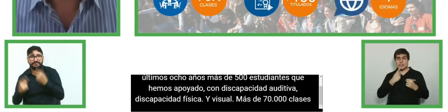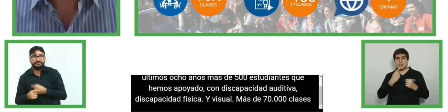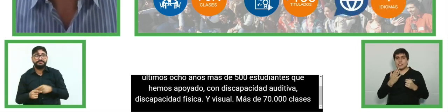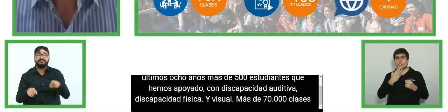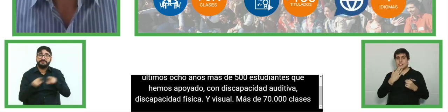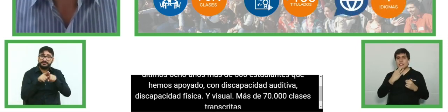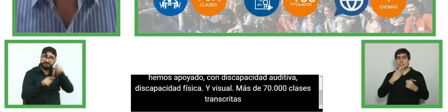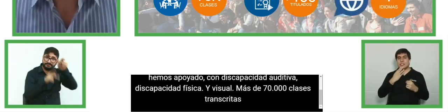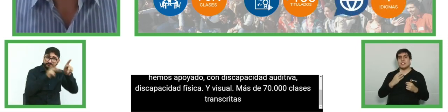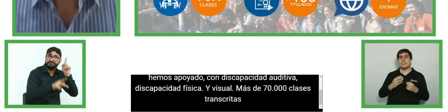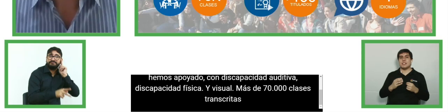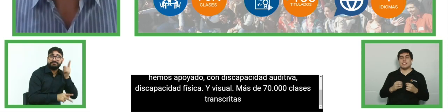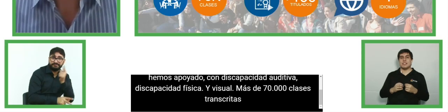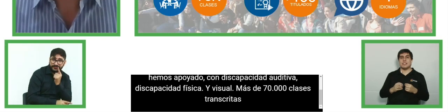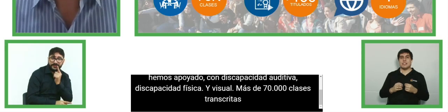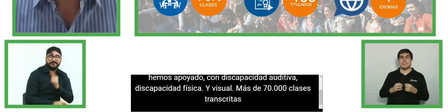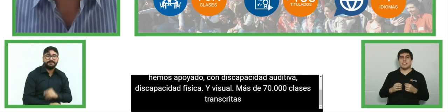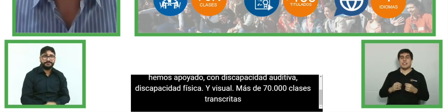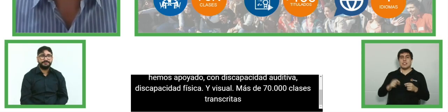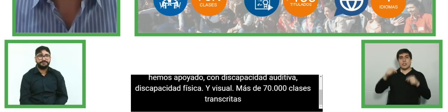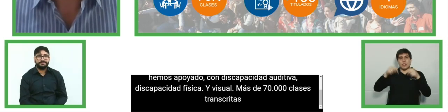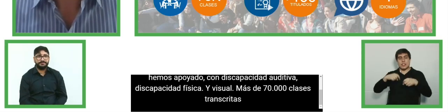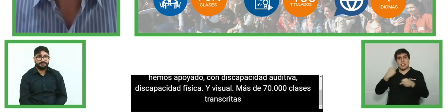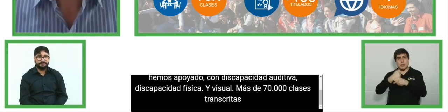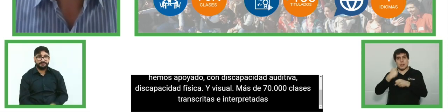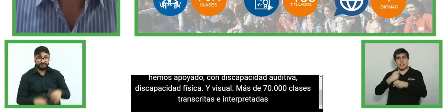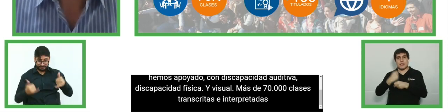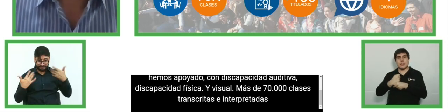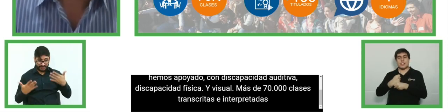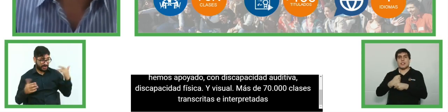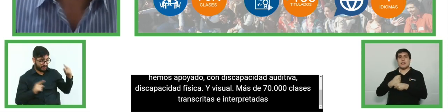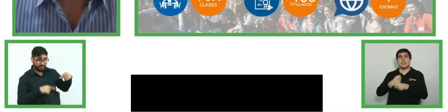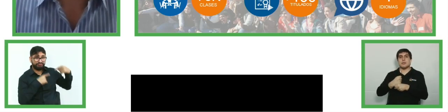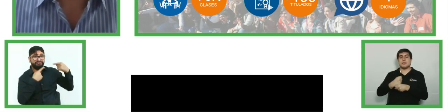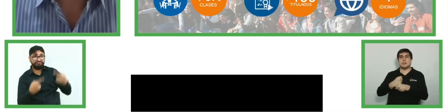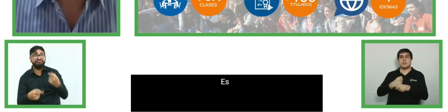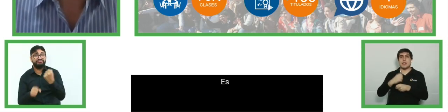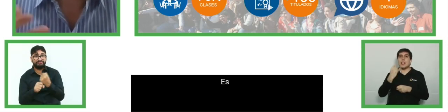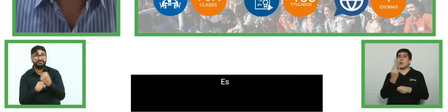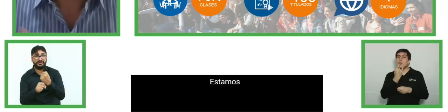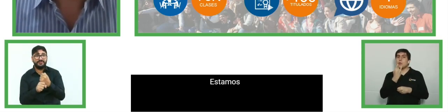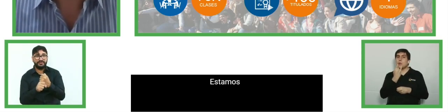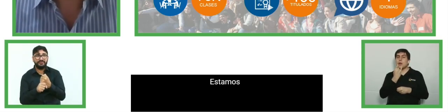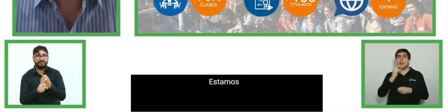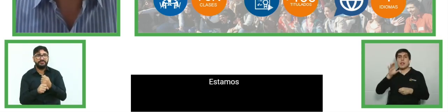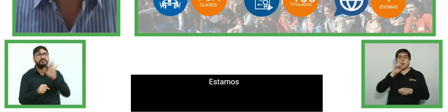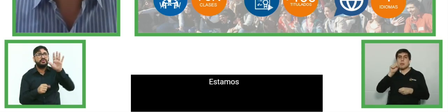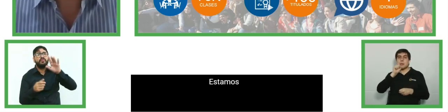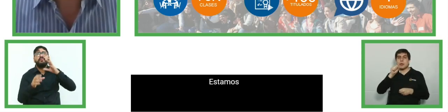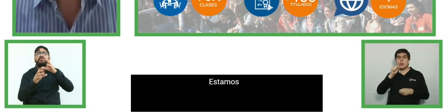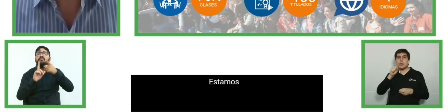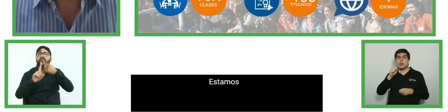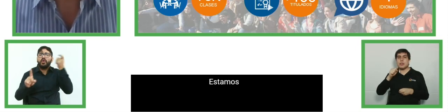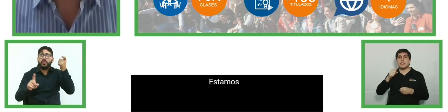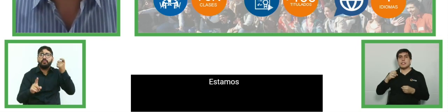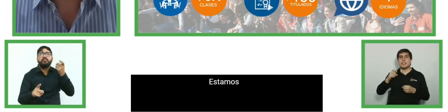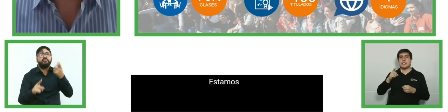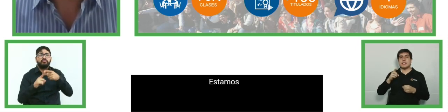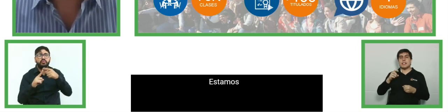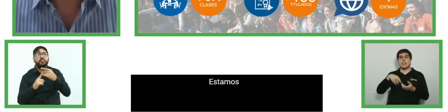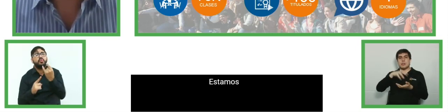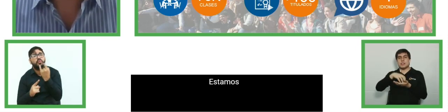first guy with an MBA, and we are going to Uruguay and we're going to other languages